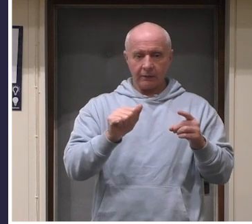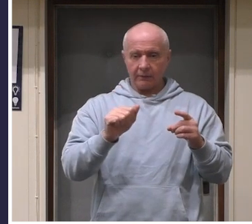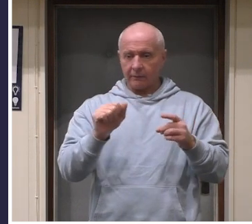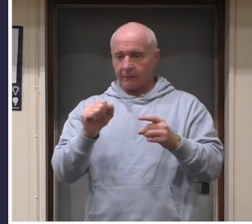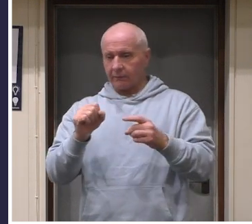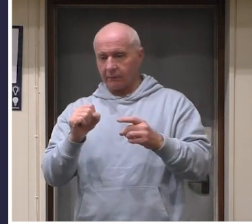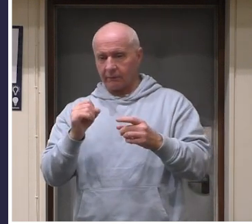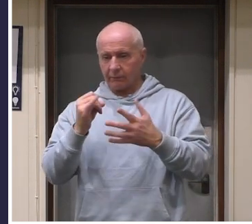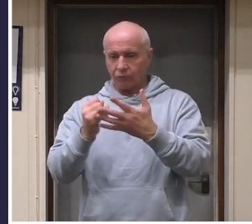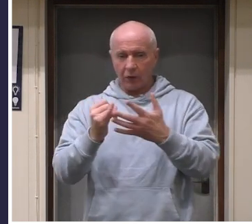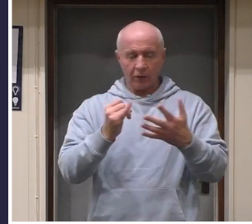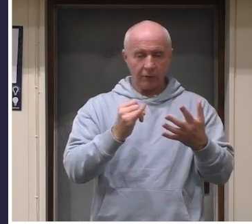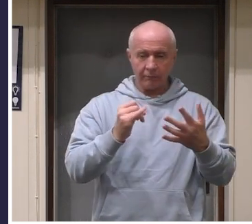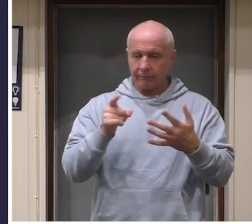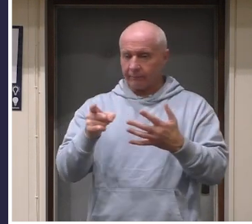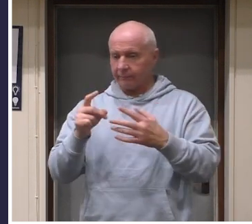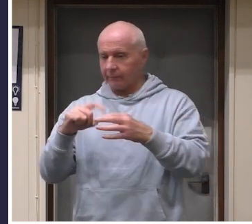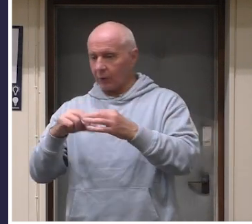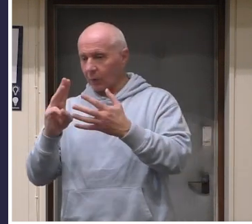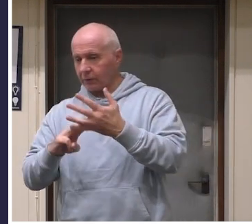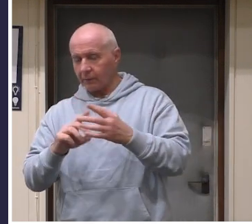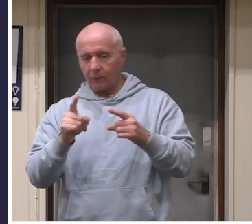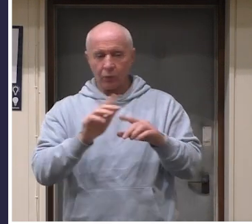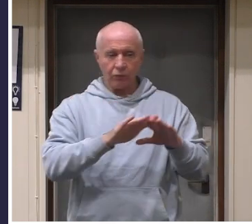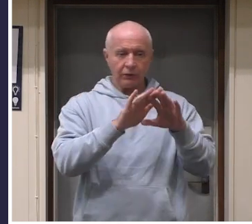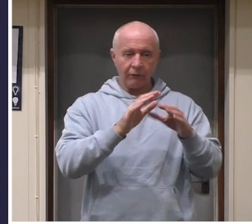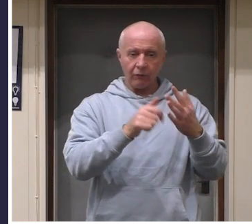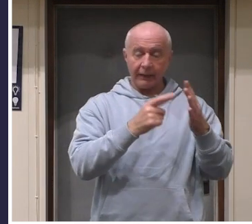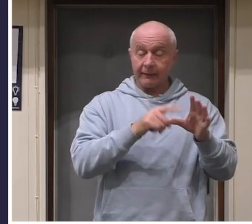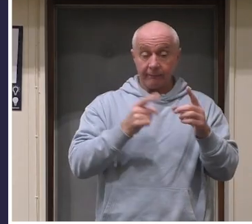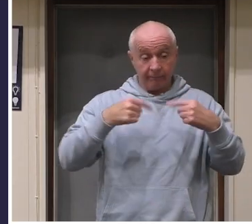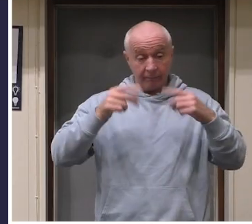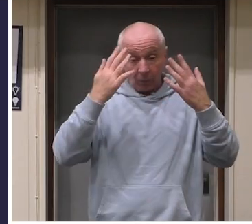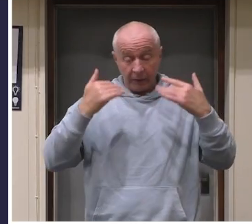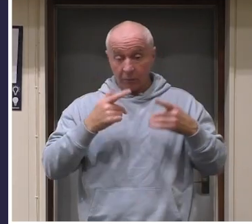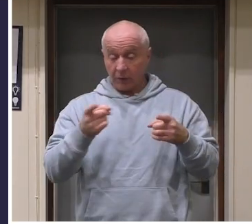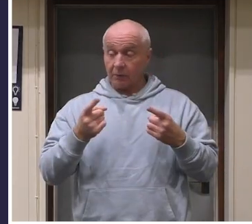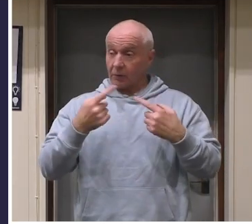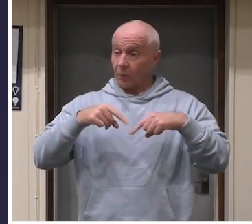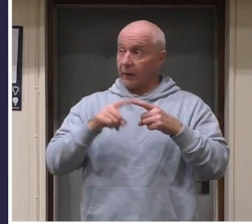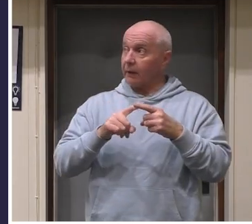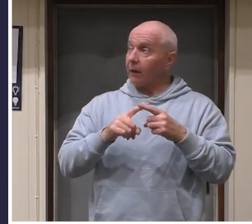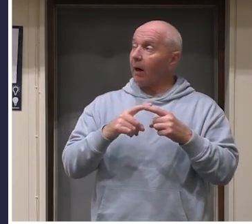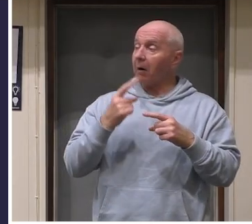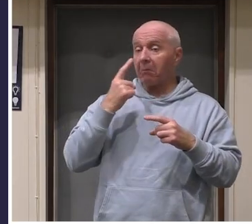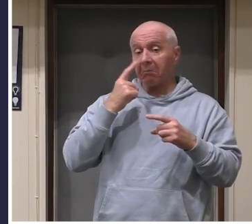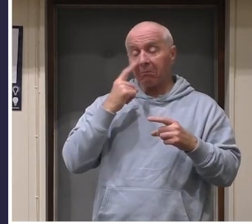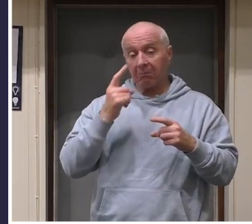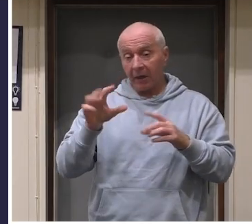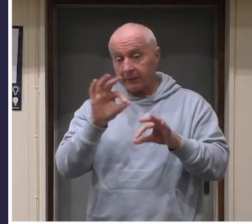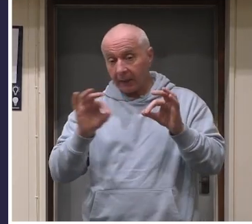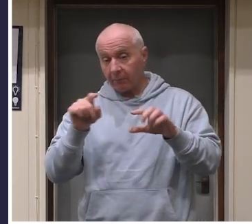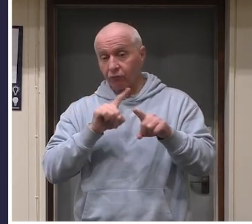wrong when pushed to the limit? Is it quantum physics? It is general relativity? We don't know. And these are the kind of experiments that can try to answer these